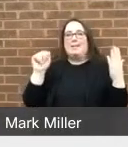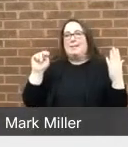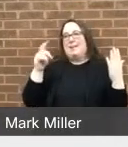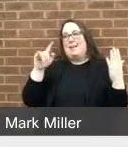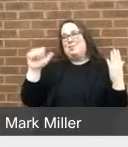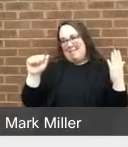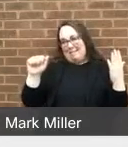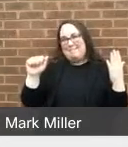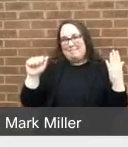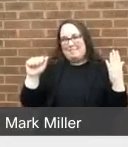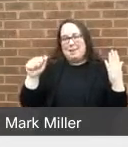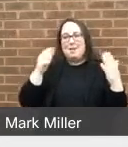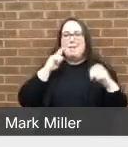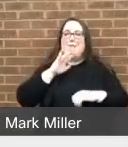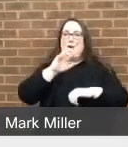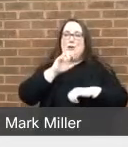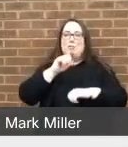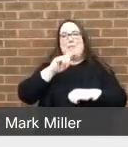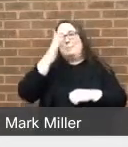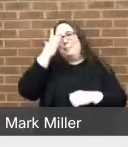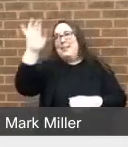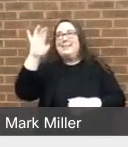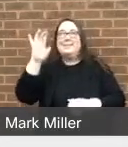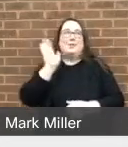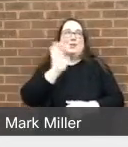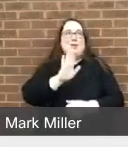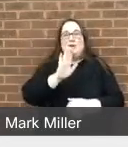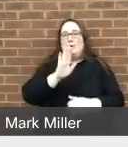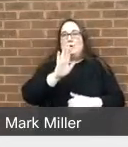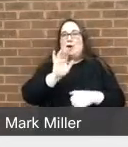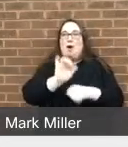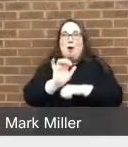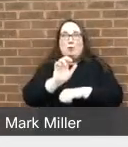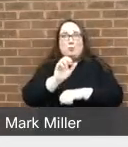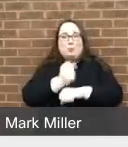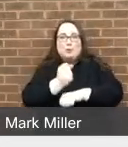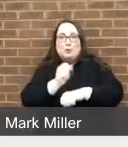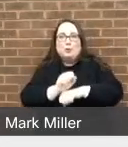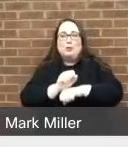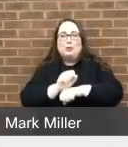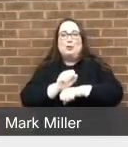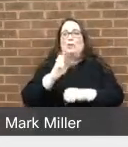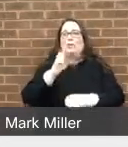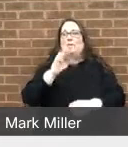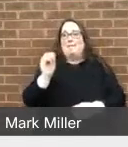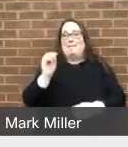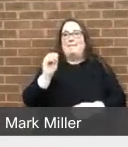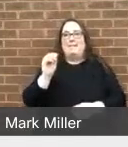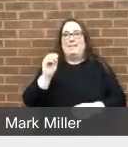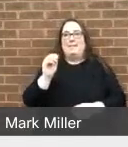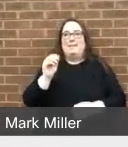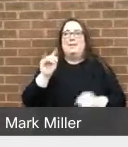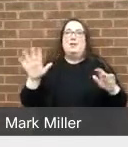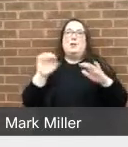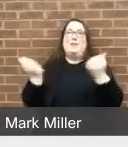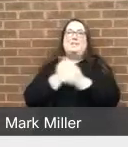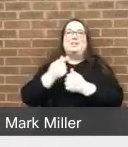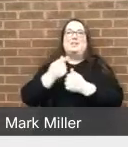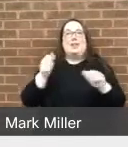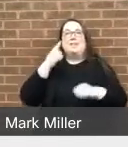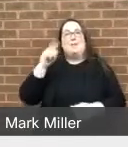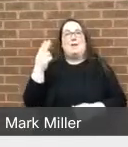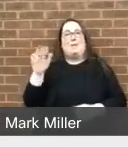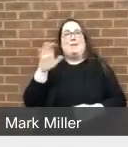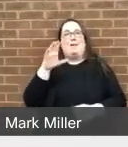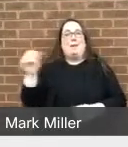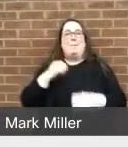acknowledge Angela for her brilliance, her dedication, and being all that she can be for Howard County and